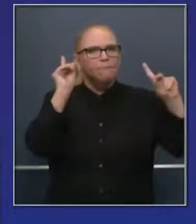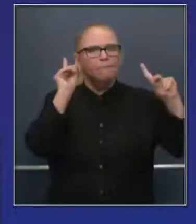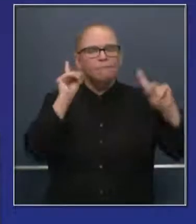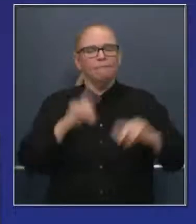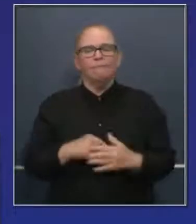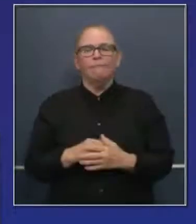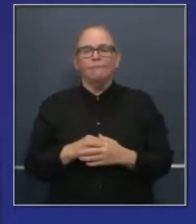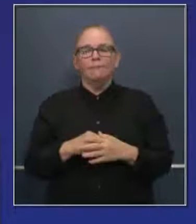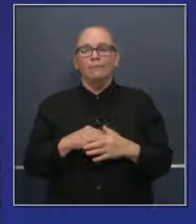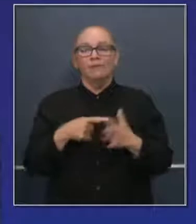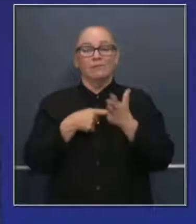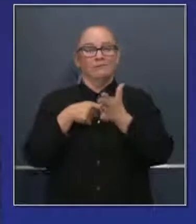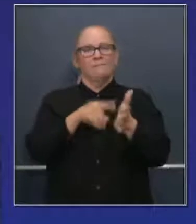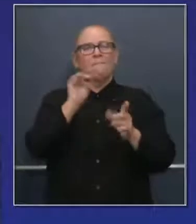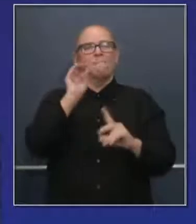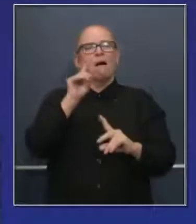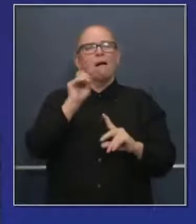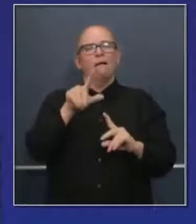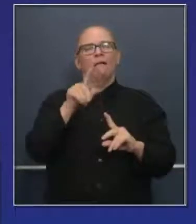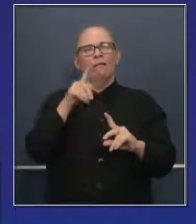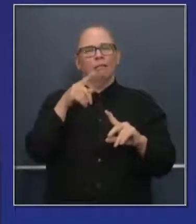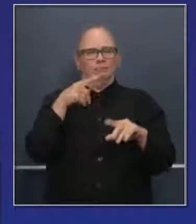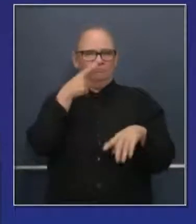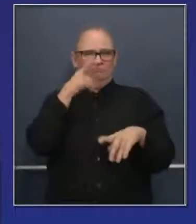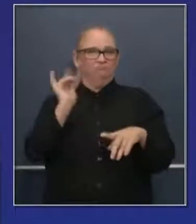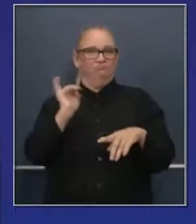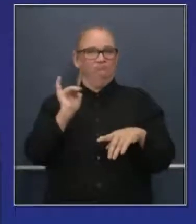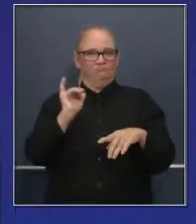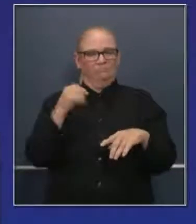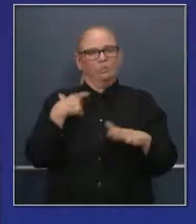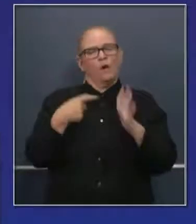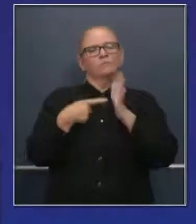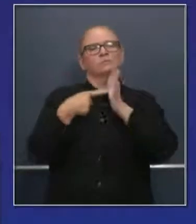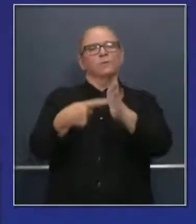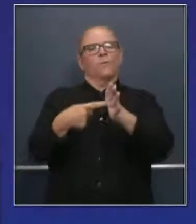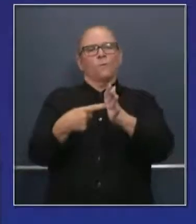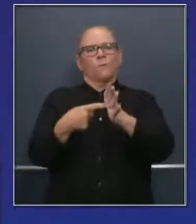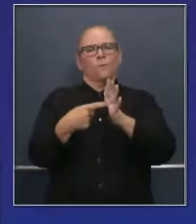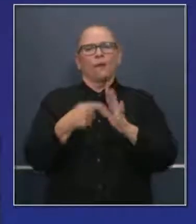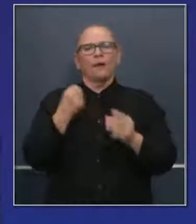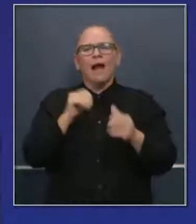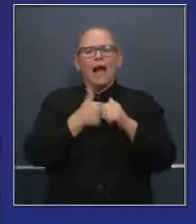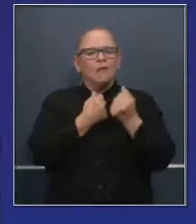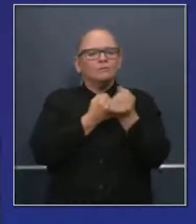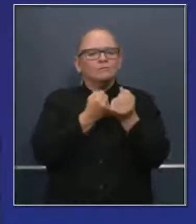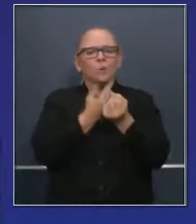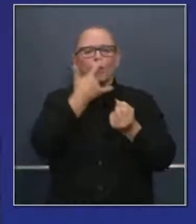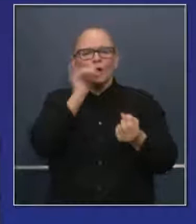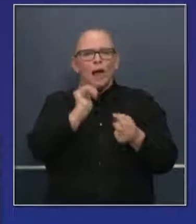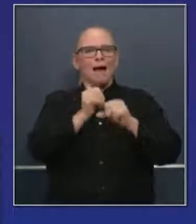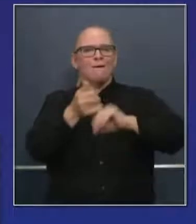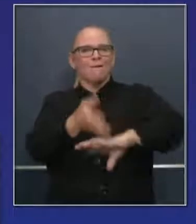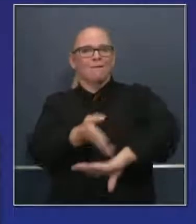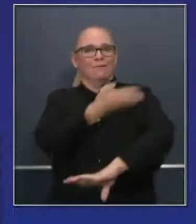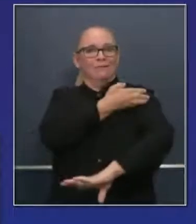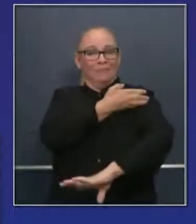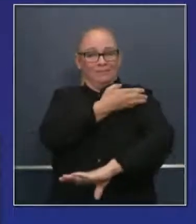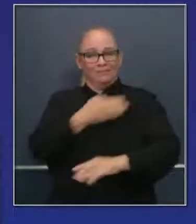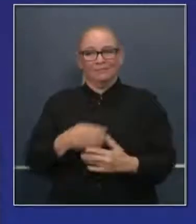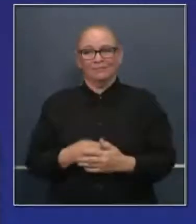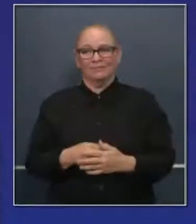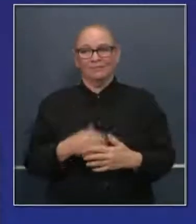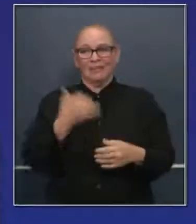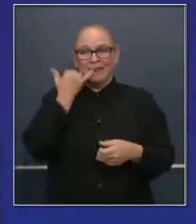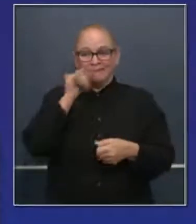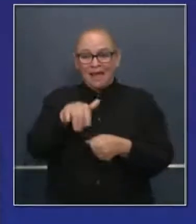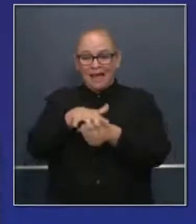model, was all about providing supports, building capacity at the local level, filling in gaps, meeting needs